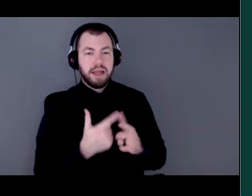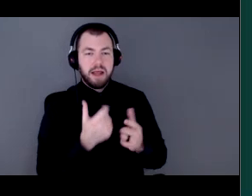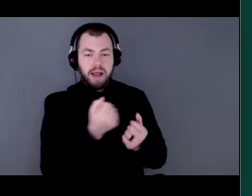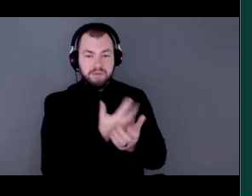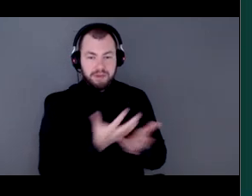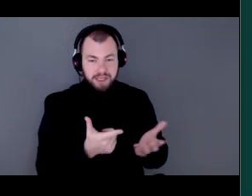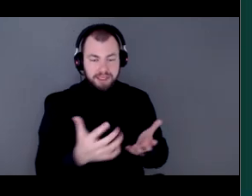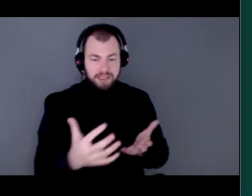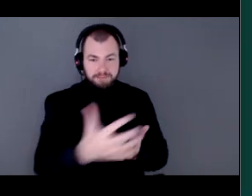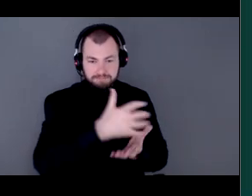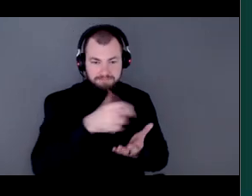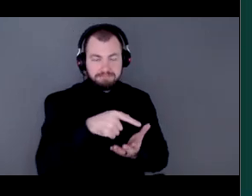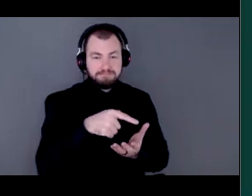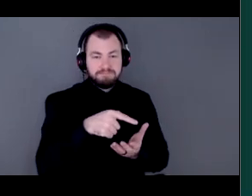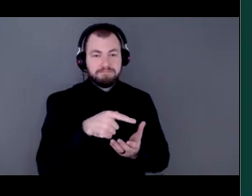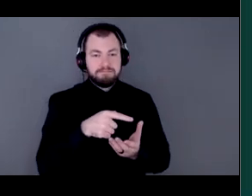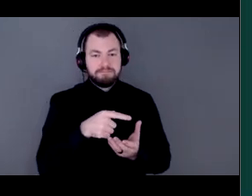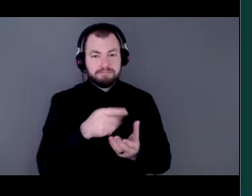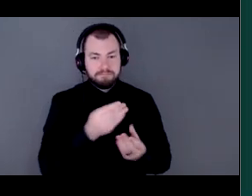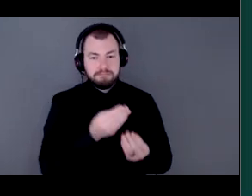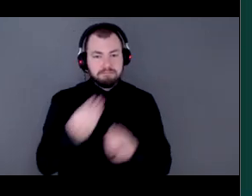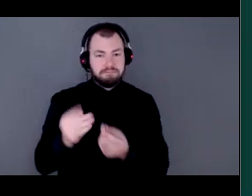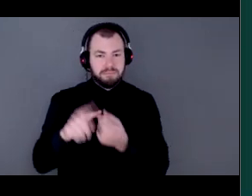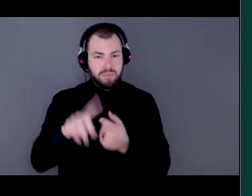into a database